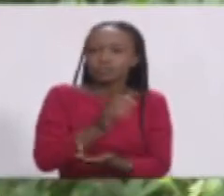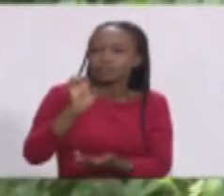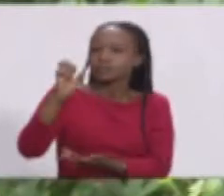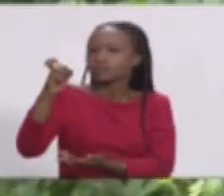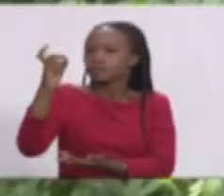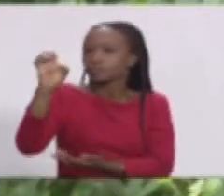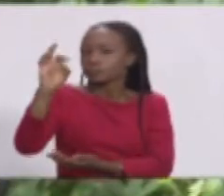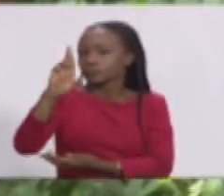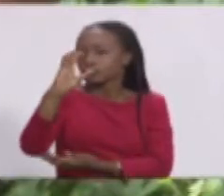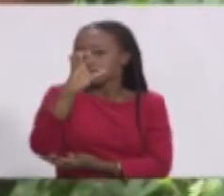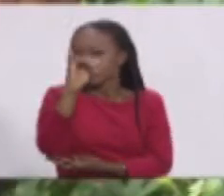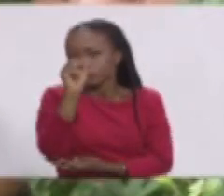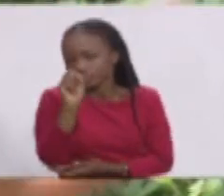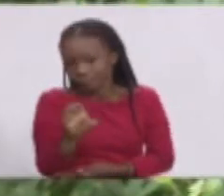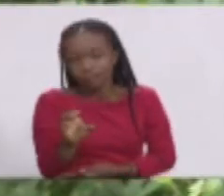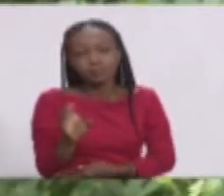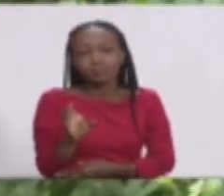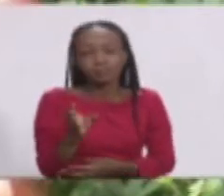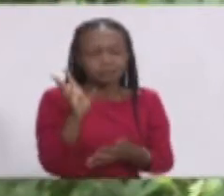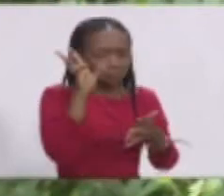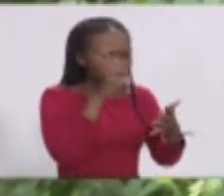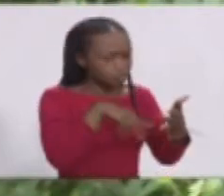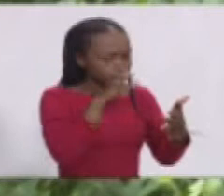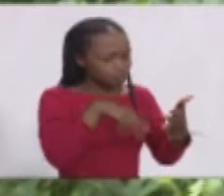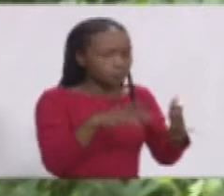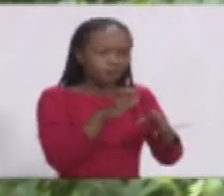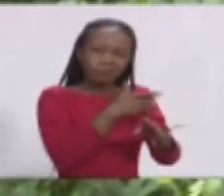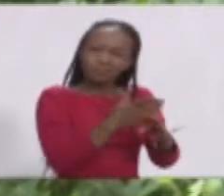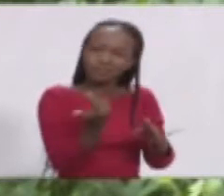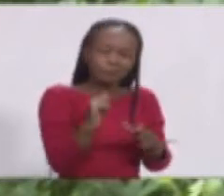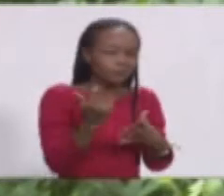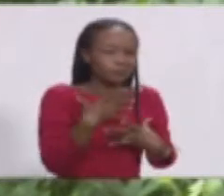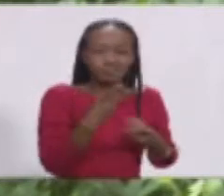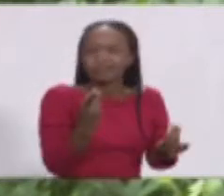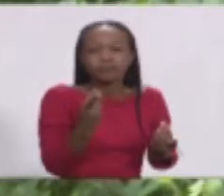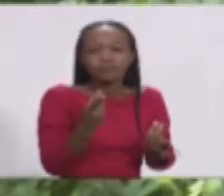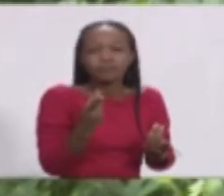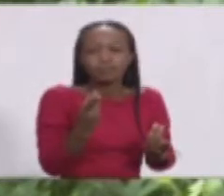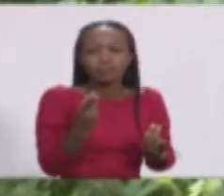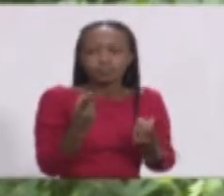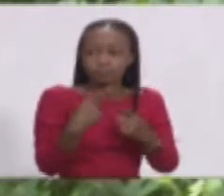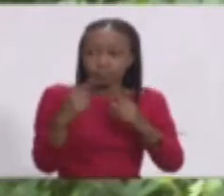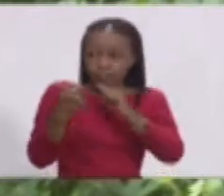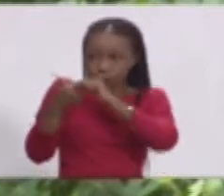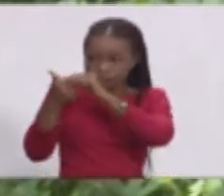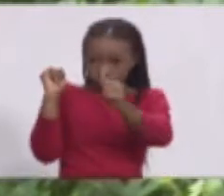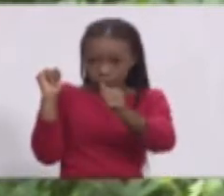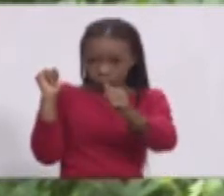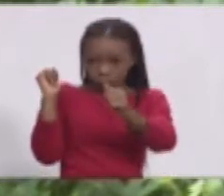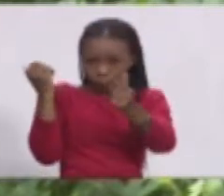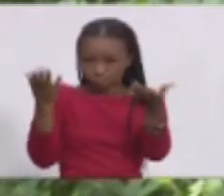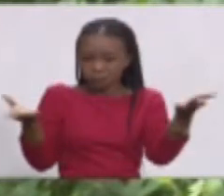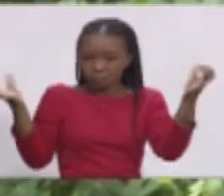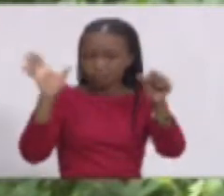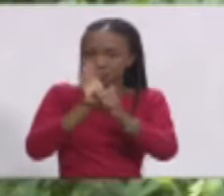small space, reading, music, whatever you like doing. But we need to avoid crowds indoors. Yeah.